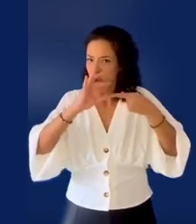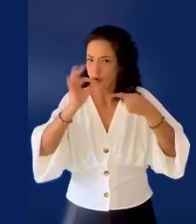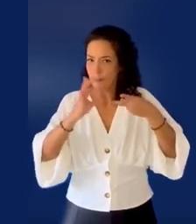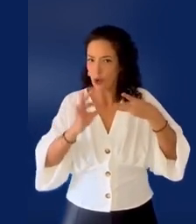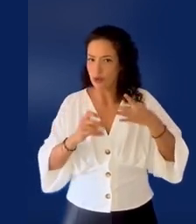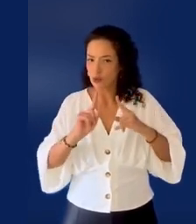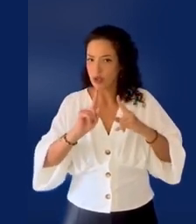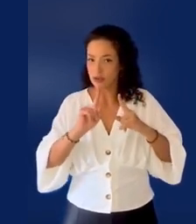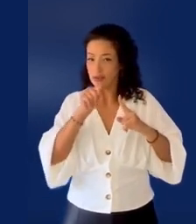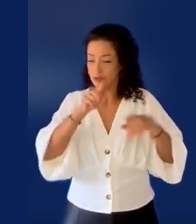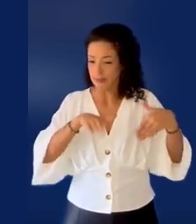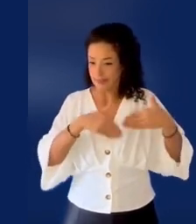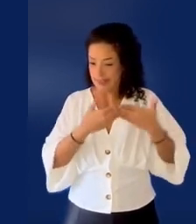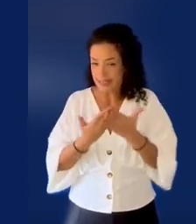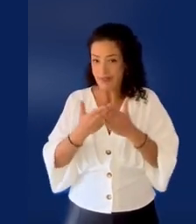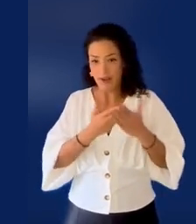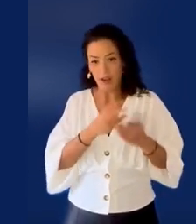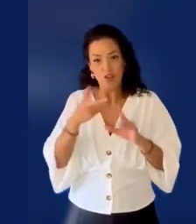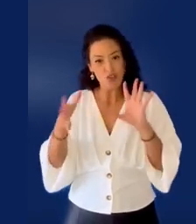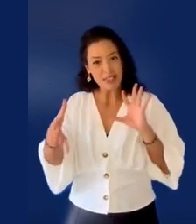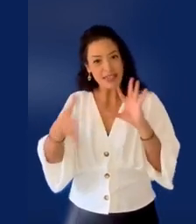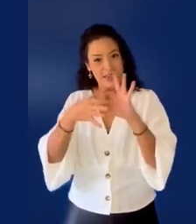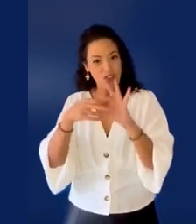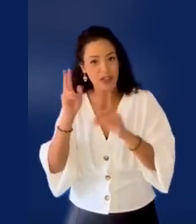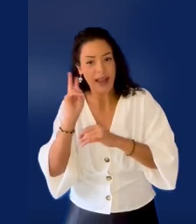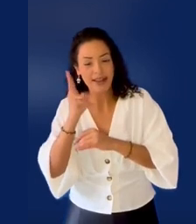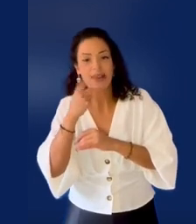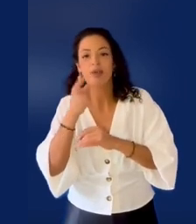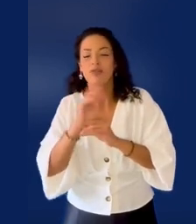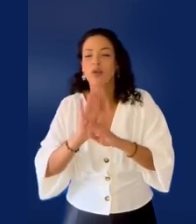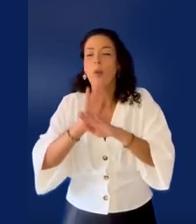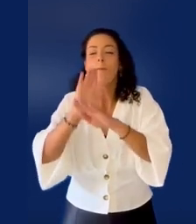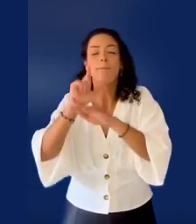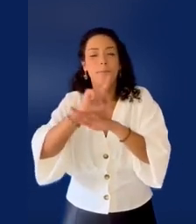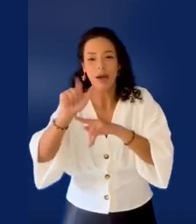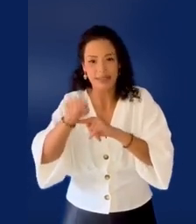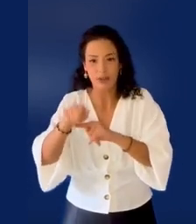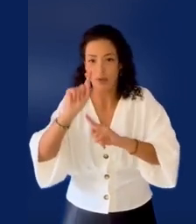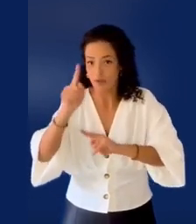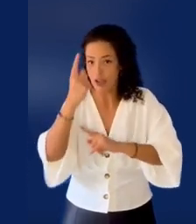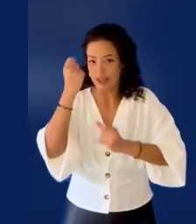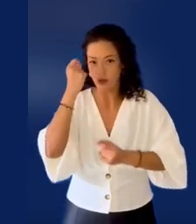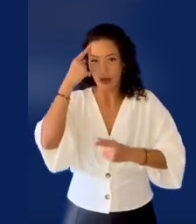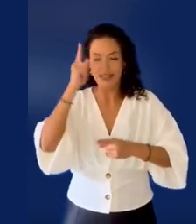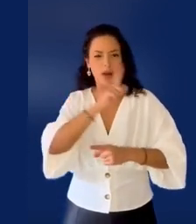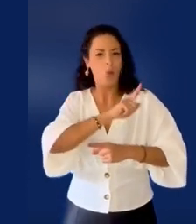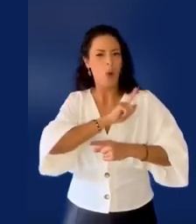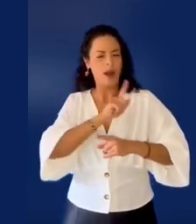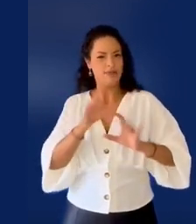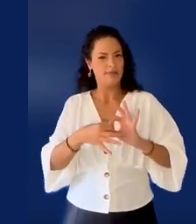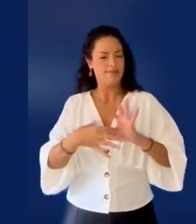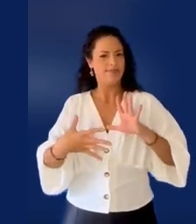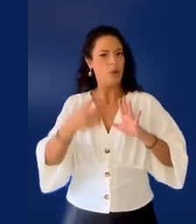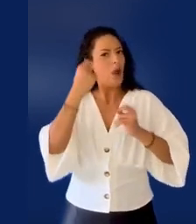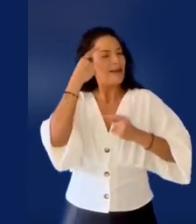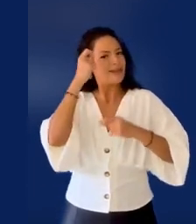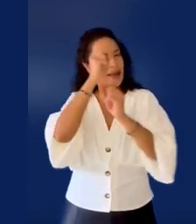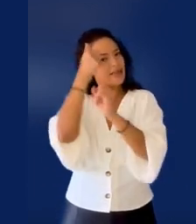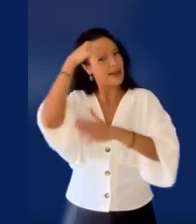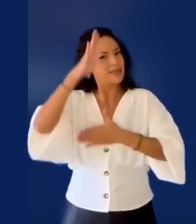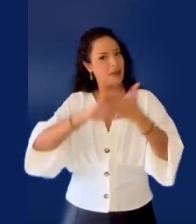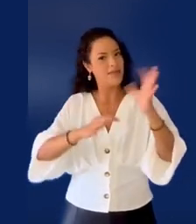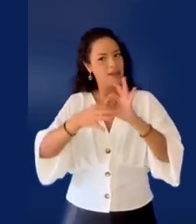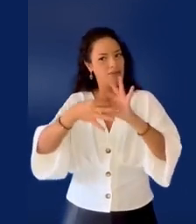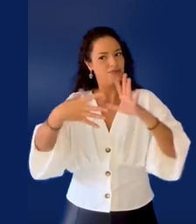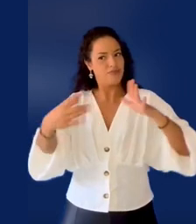to offer reconnection demands that we go beyond connection to first understand the experience of disconnection and isolation. It